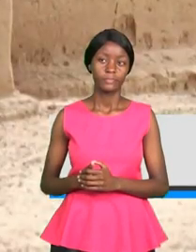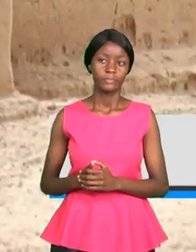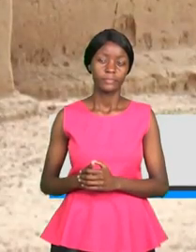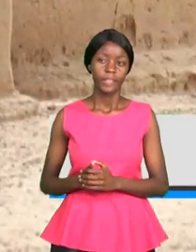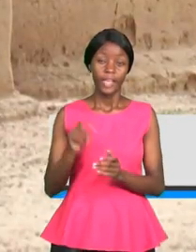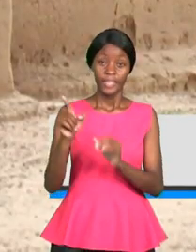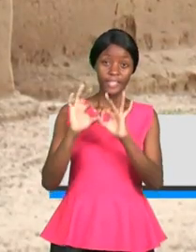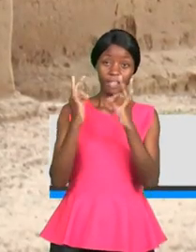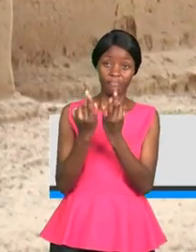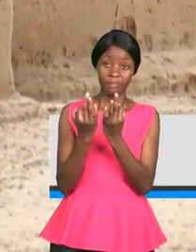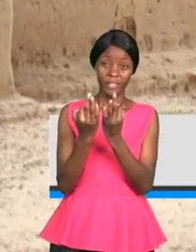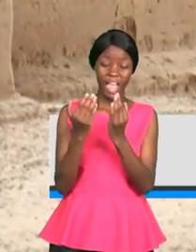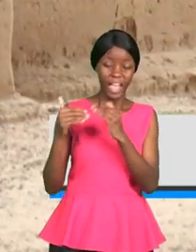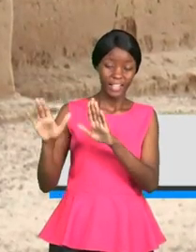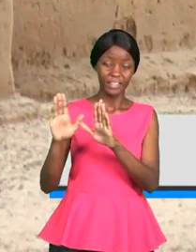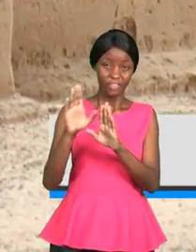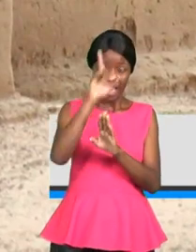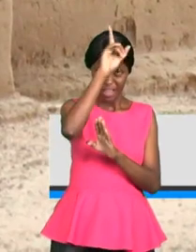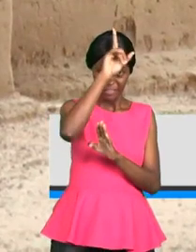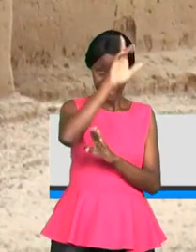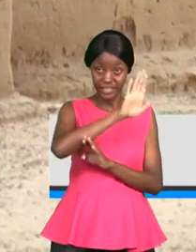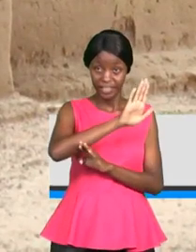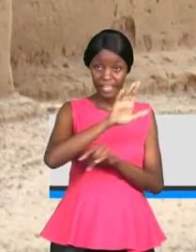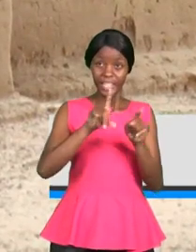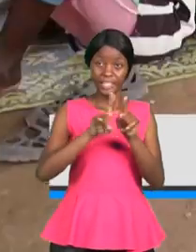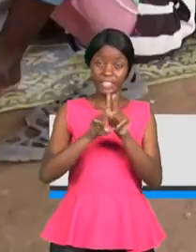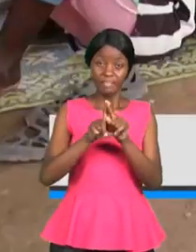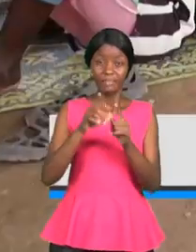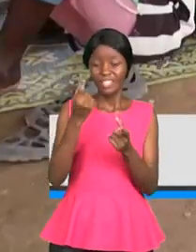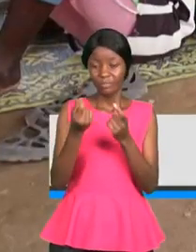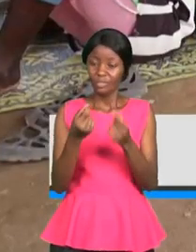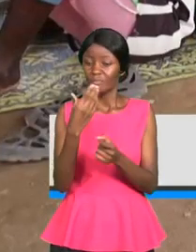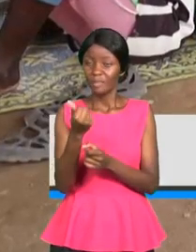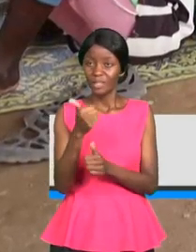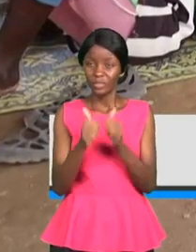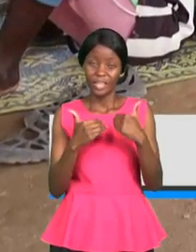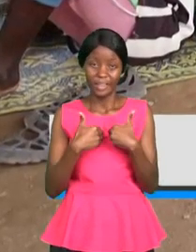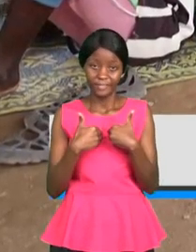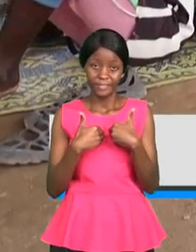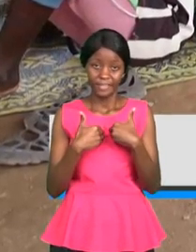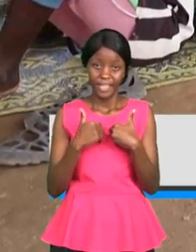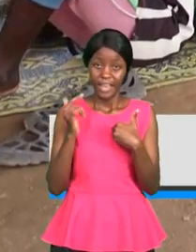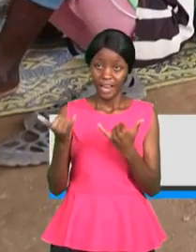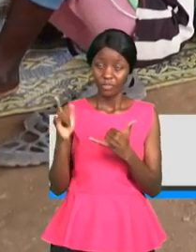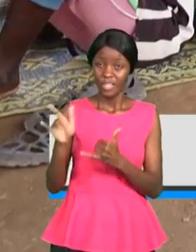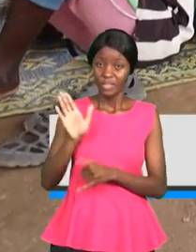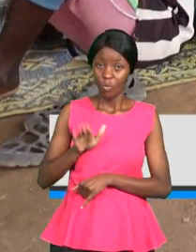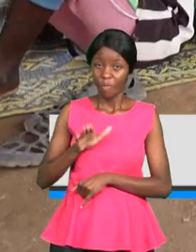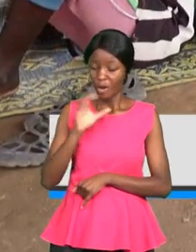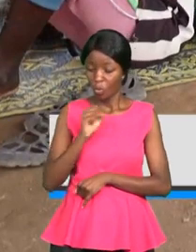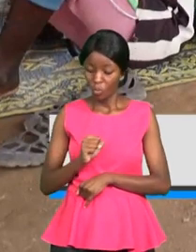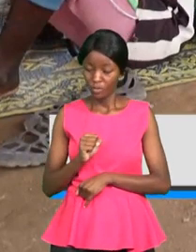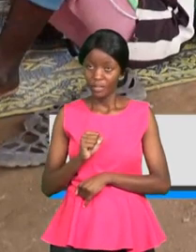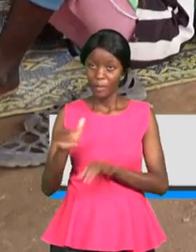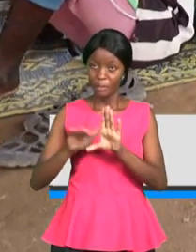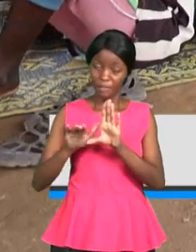The family hurriedly bundled up its major possessions and the little money it had. Binto, an older woman member of the group,